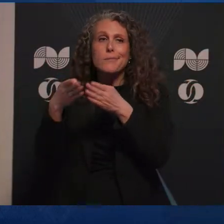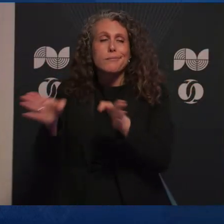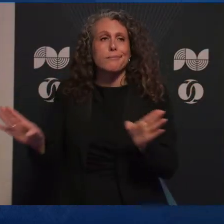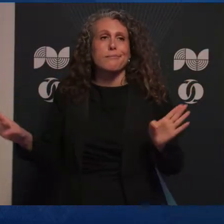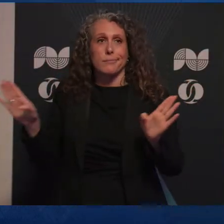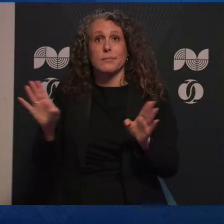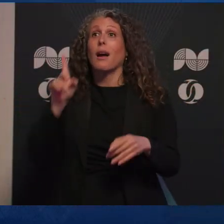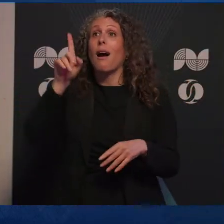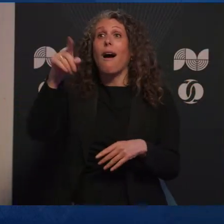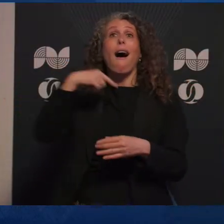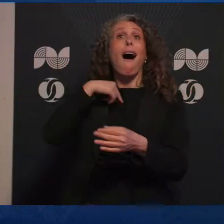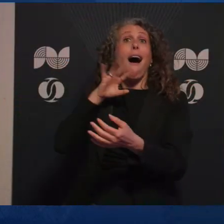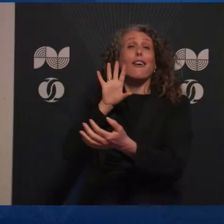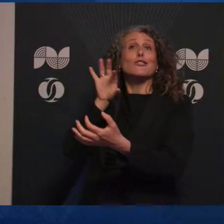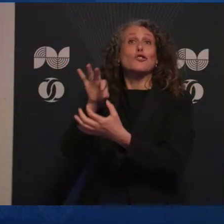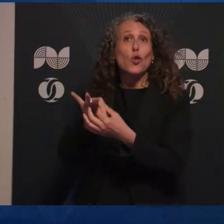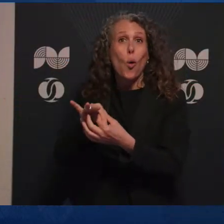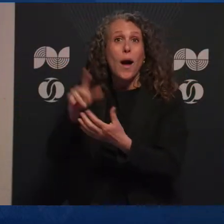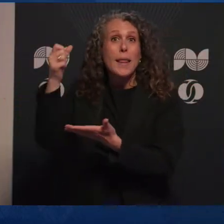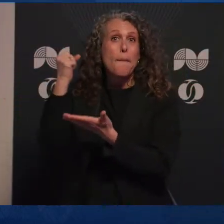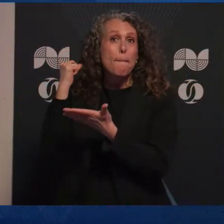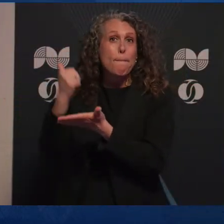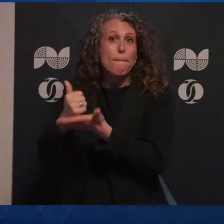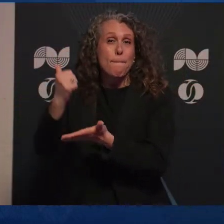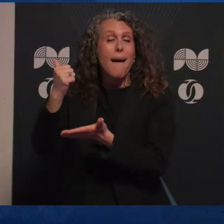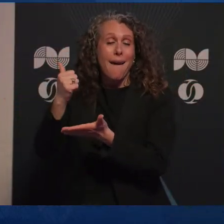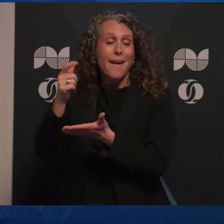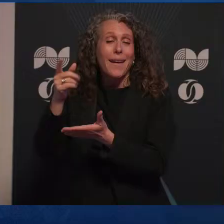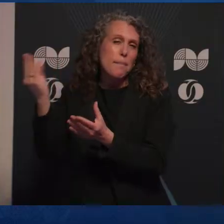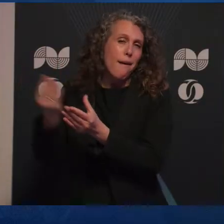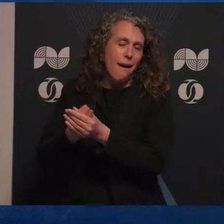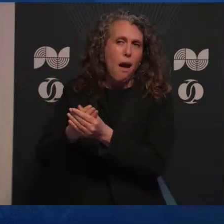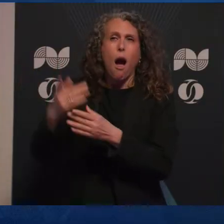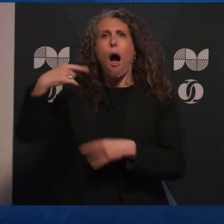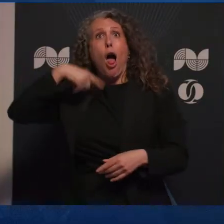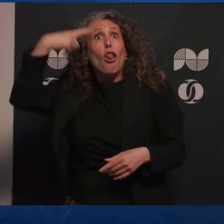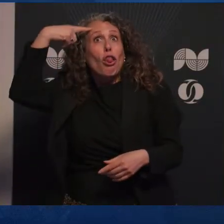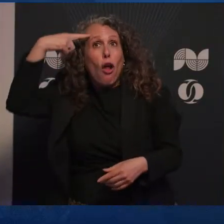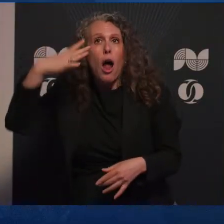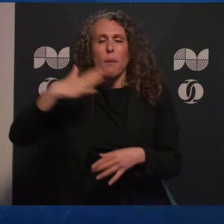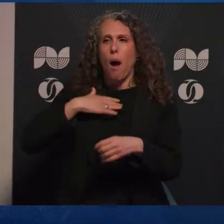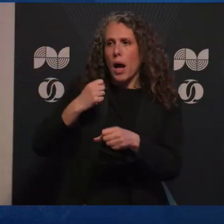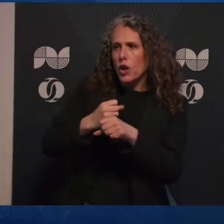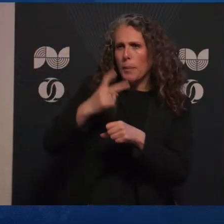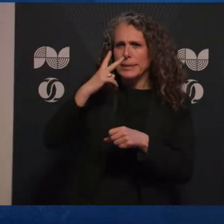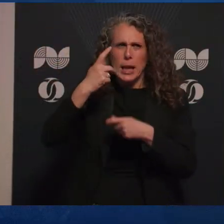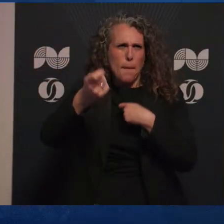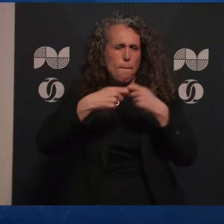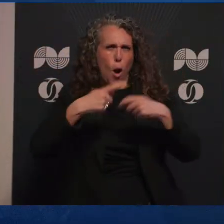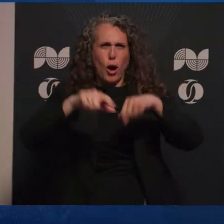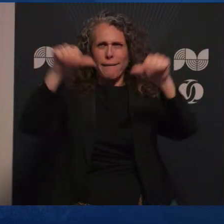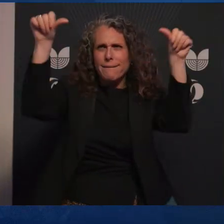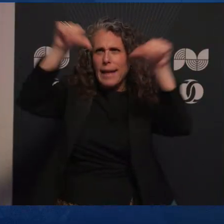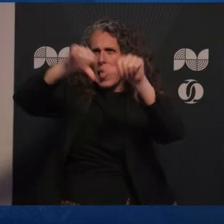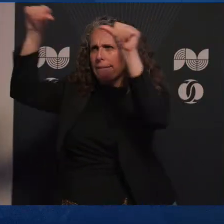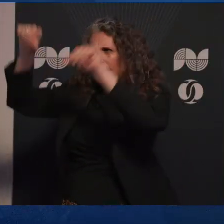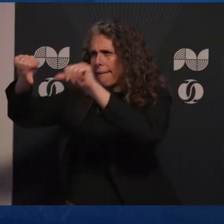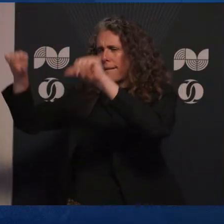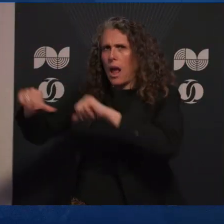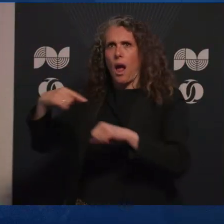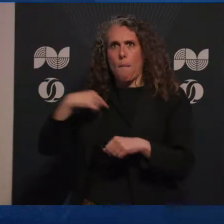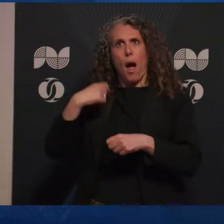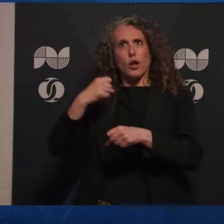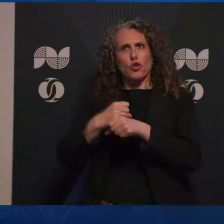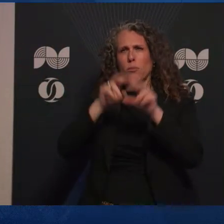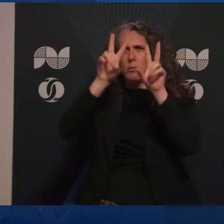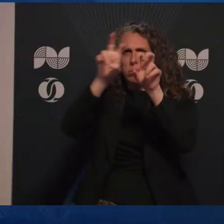the bank, I thought my job would be about analyzing the huge market failures in Central Asia and